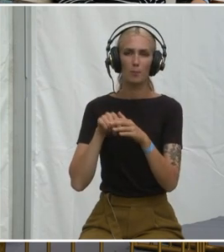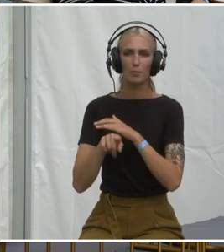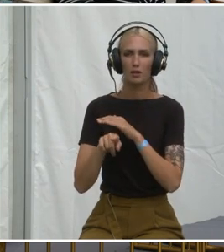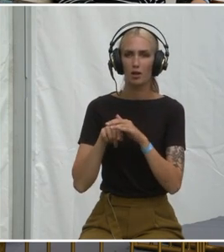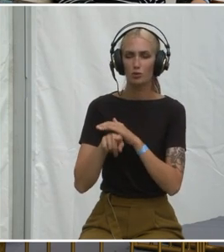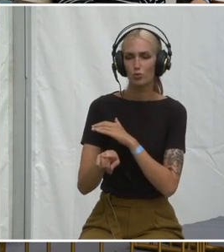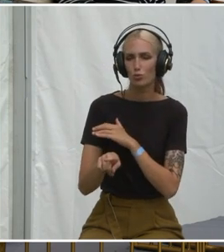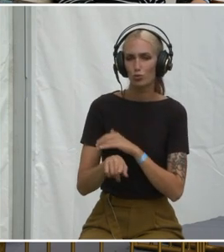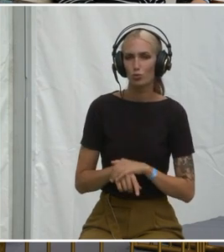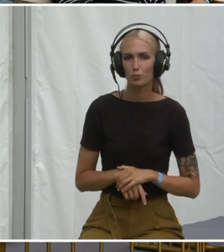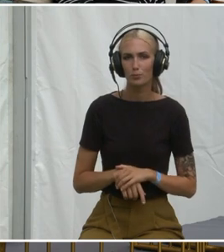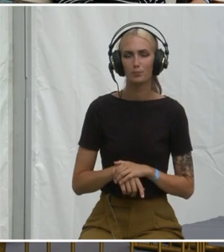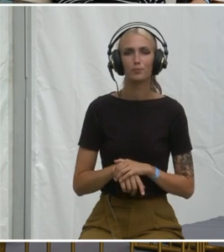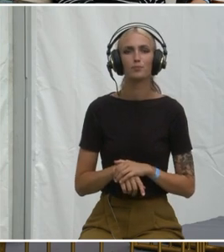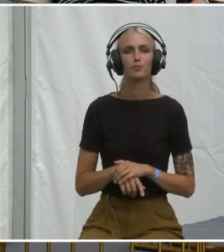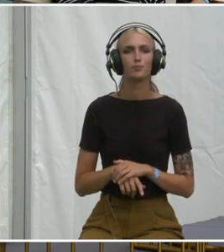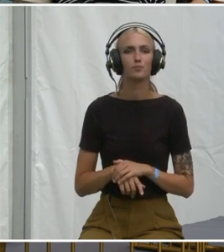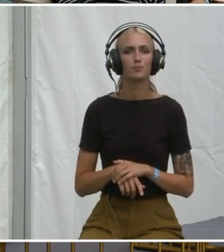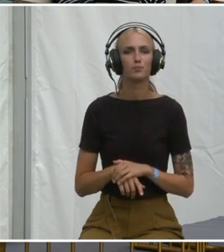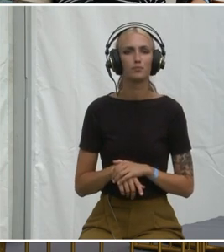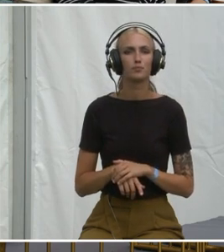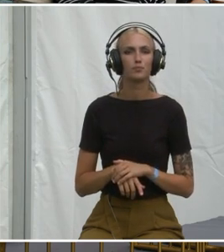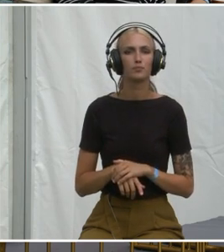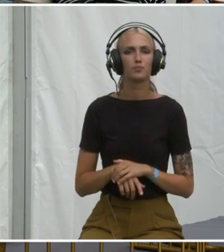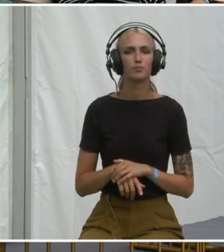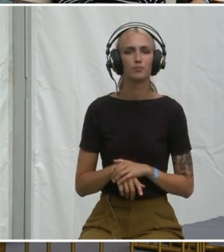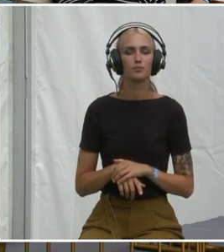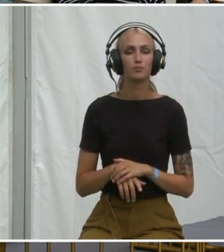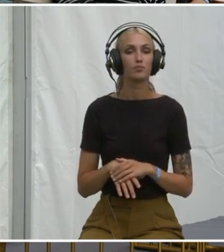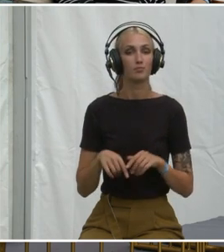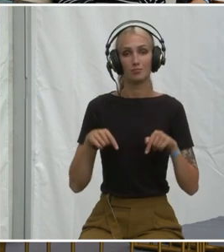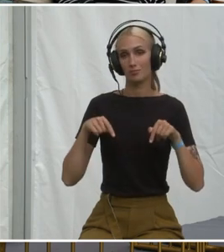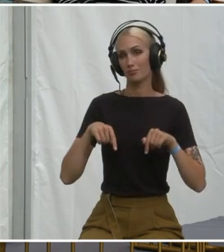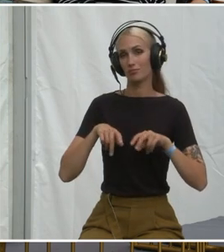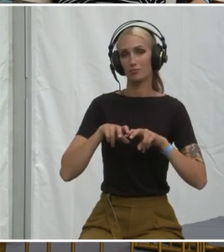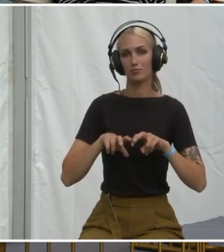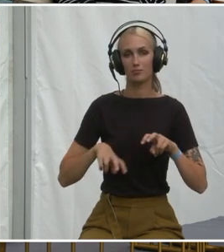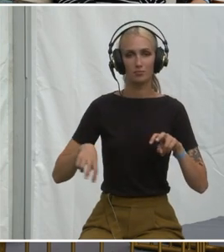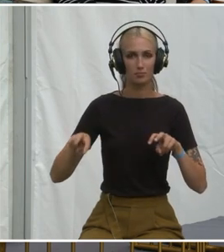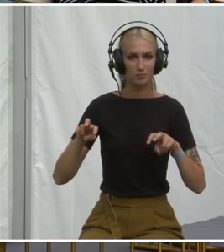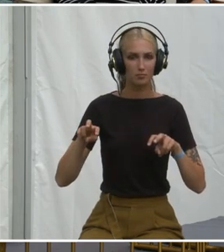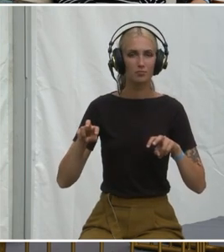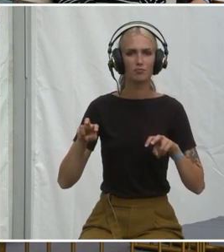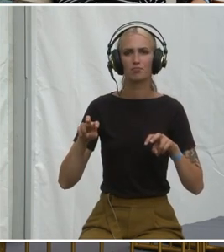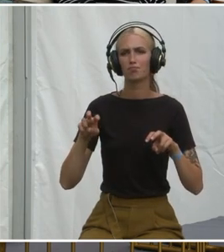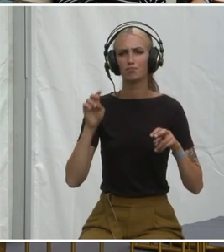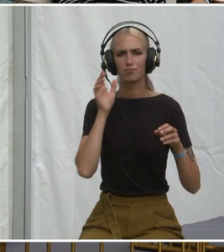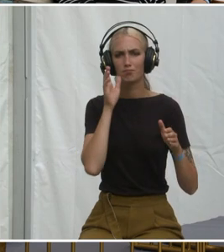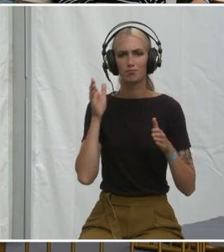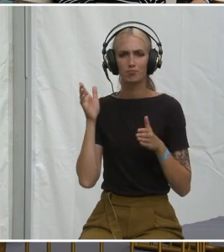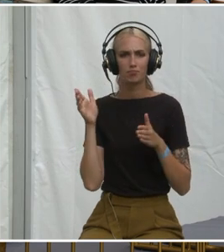way or the other. And today in this session, in this panel, we will focus more on